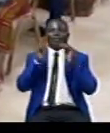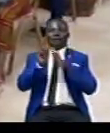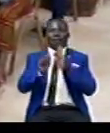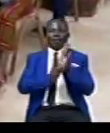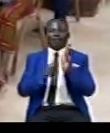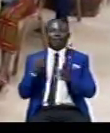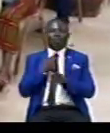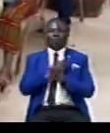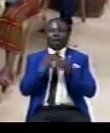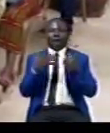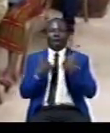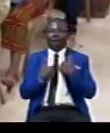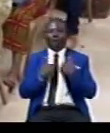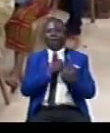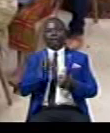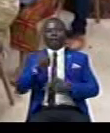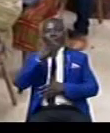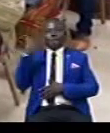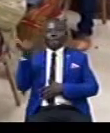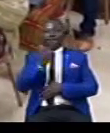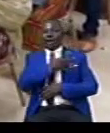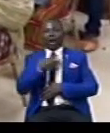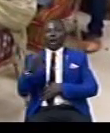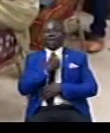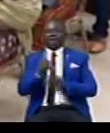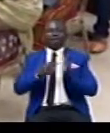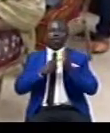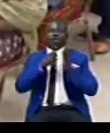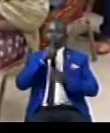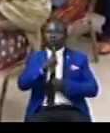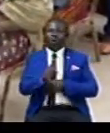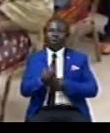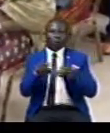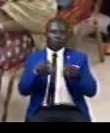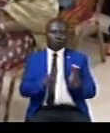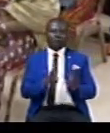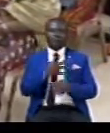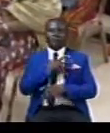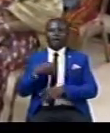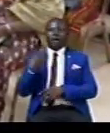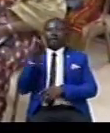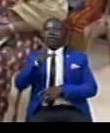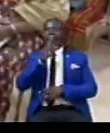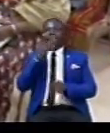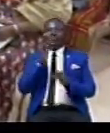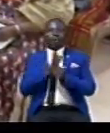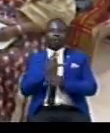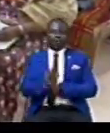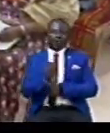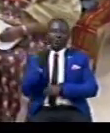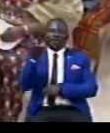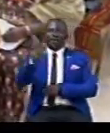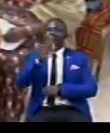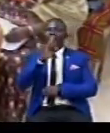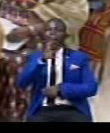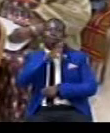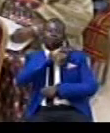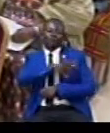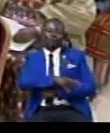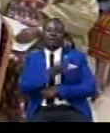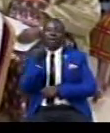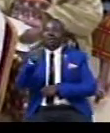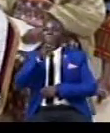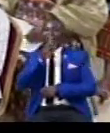have a better and a sure way. And there are promises, there are profits, there are